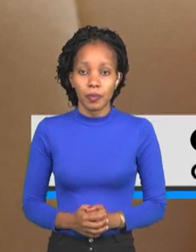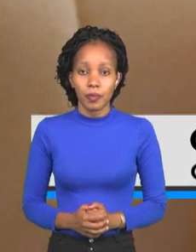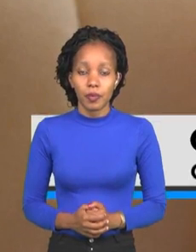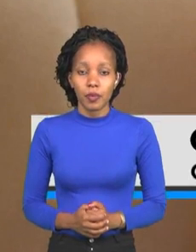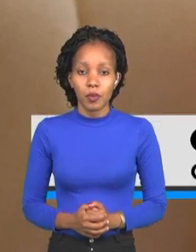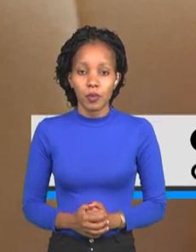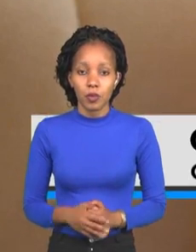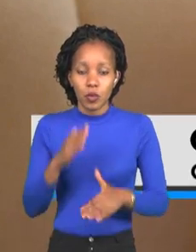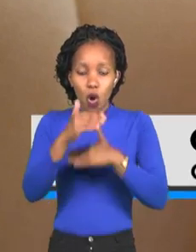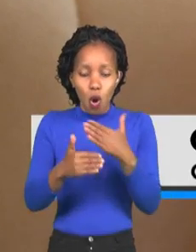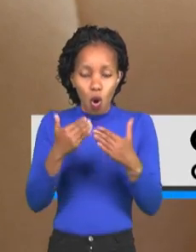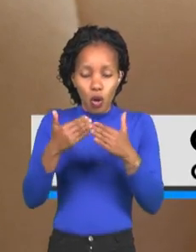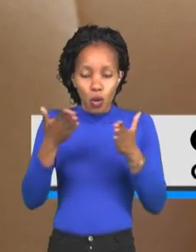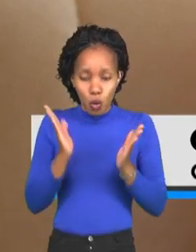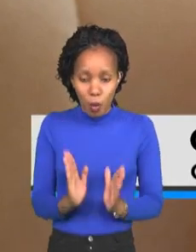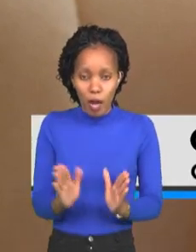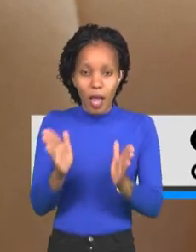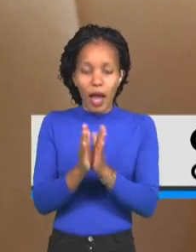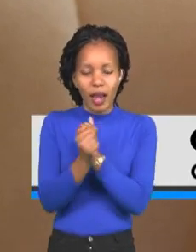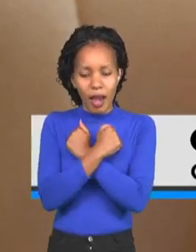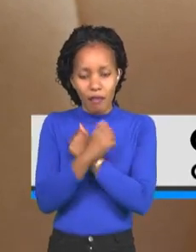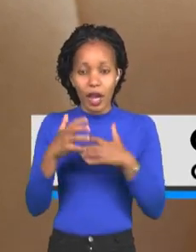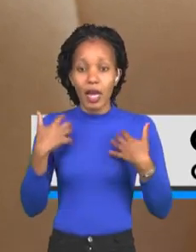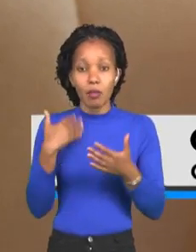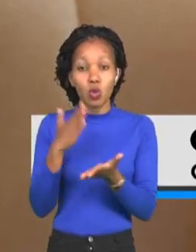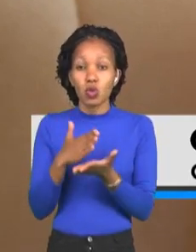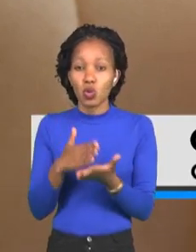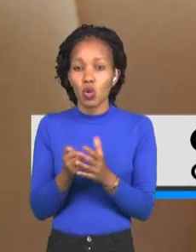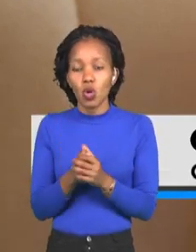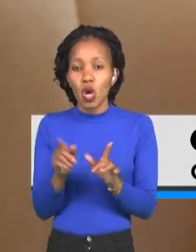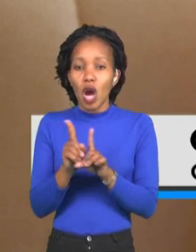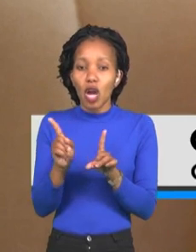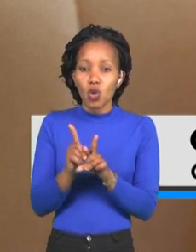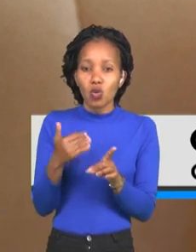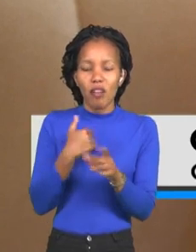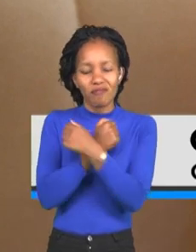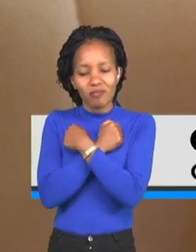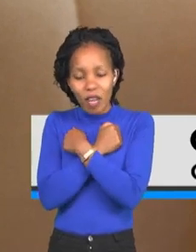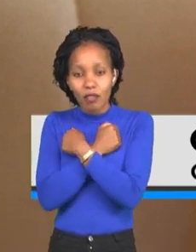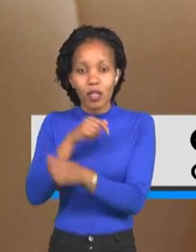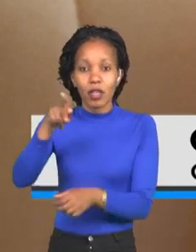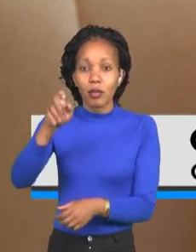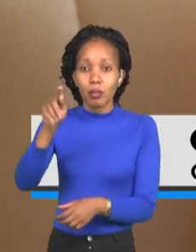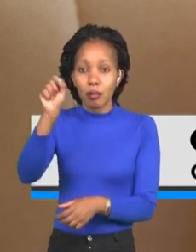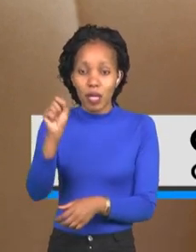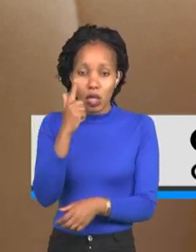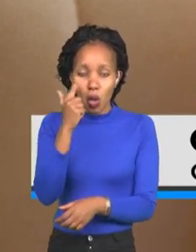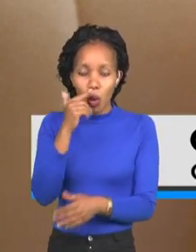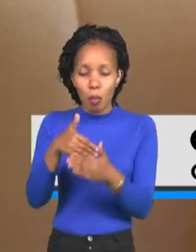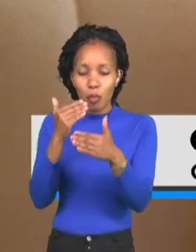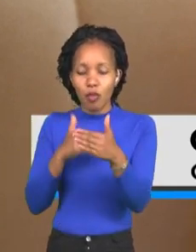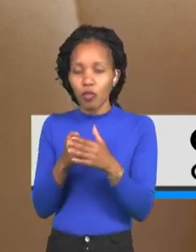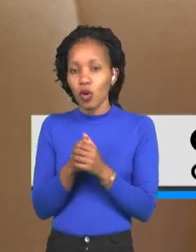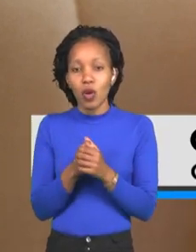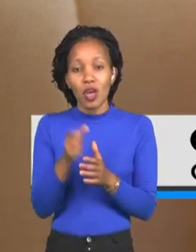We are all human beings and we all love animals and have had pets in our homes before. It is just that